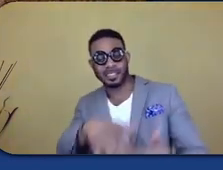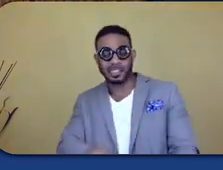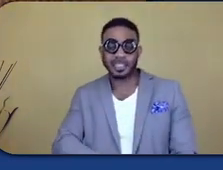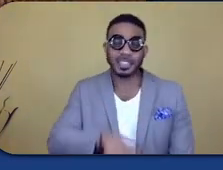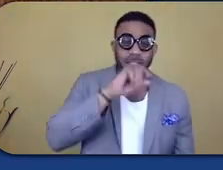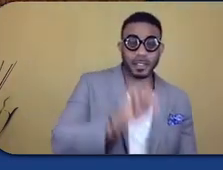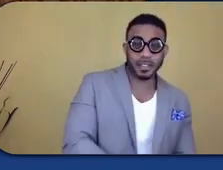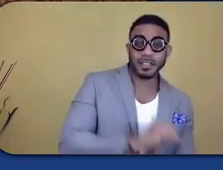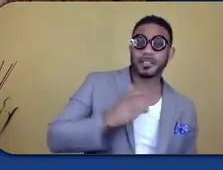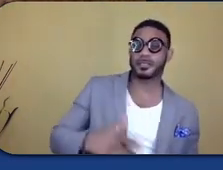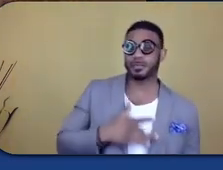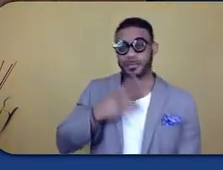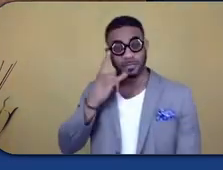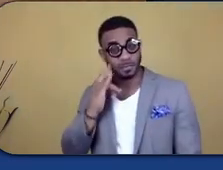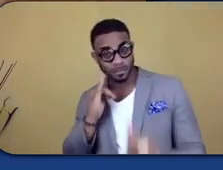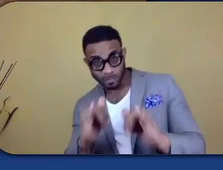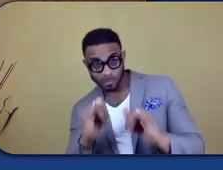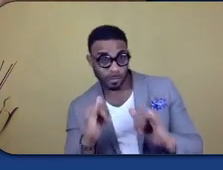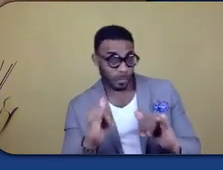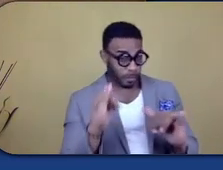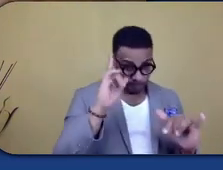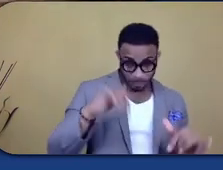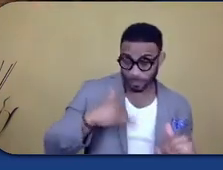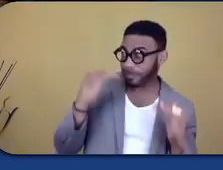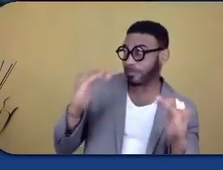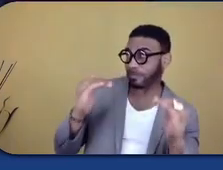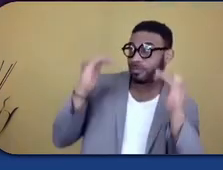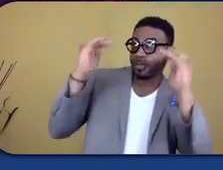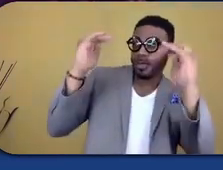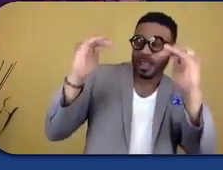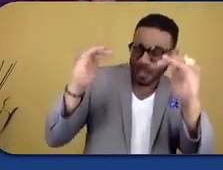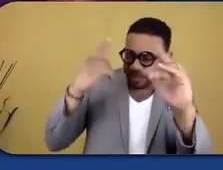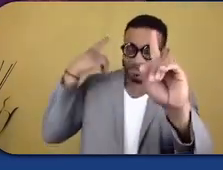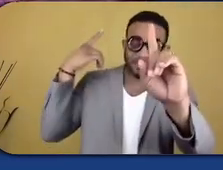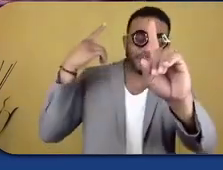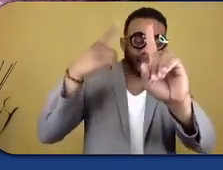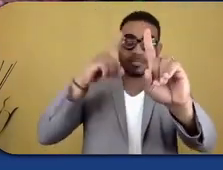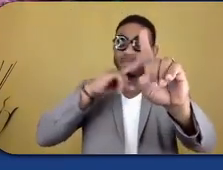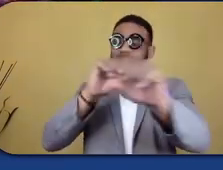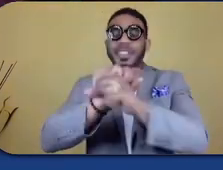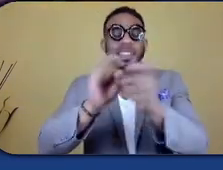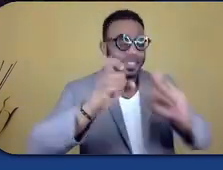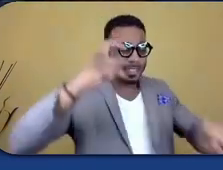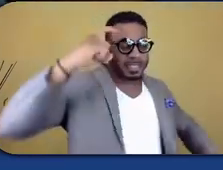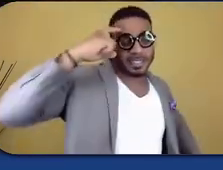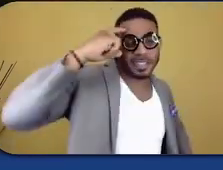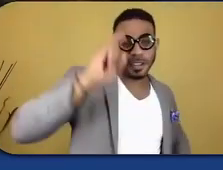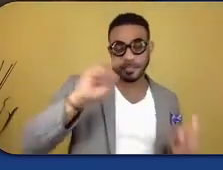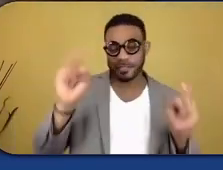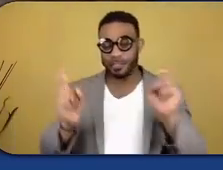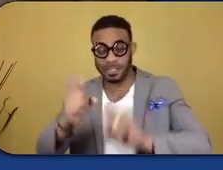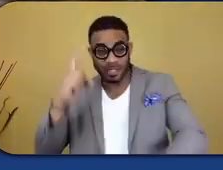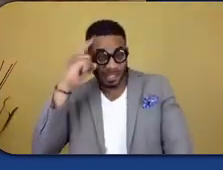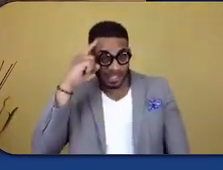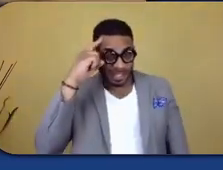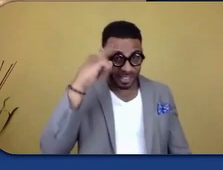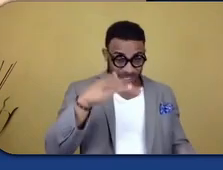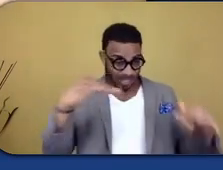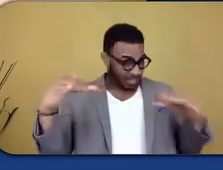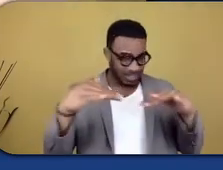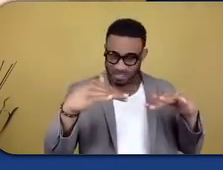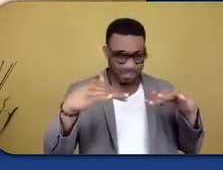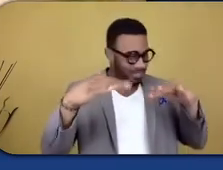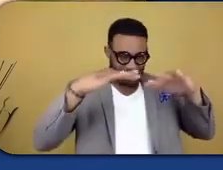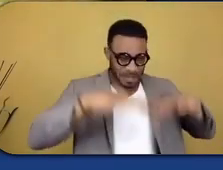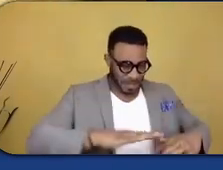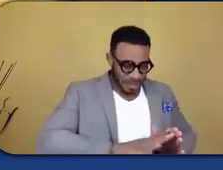yale mederesa. Bukura haya tamon become better. Change your mind, change your mind. Change your mind. You